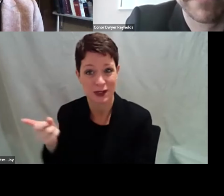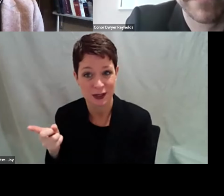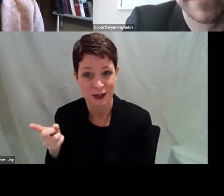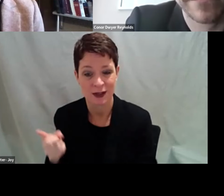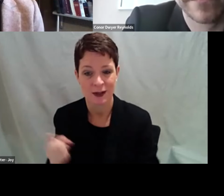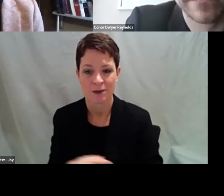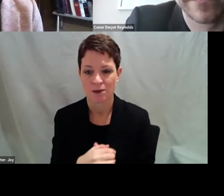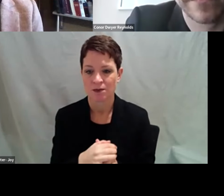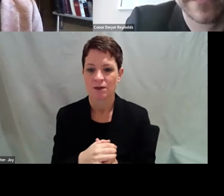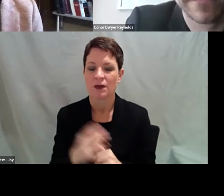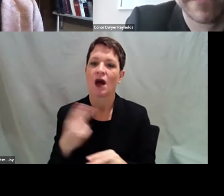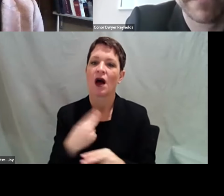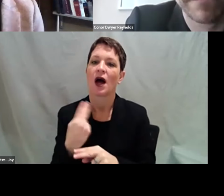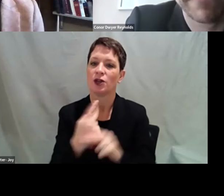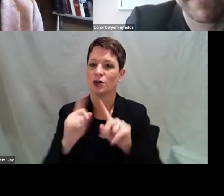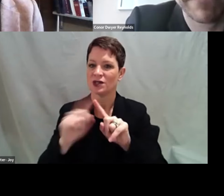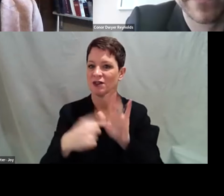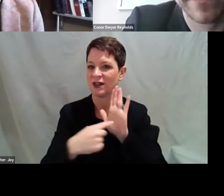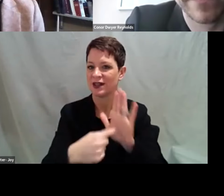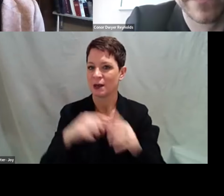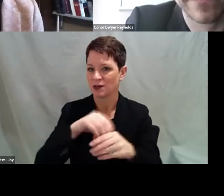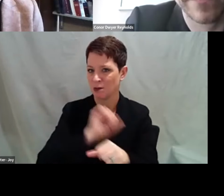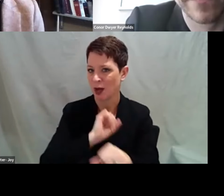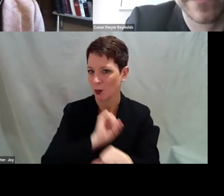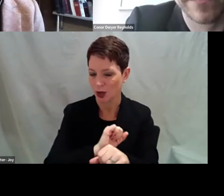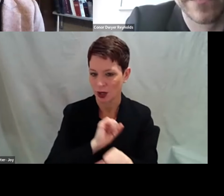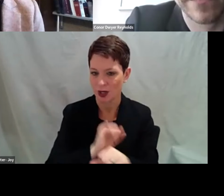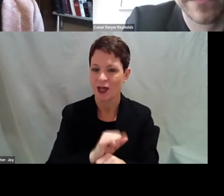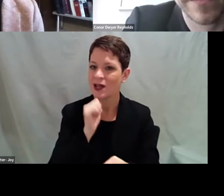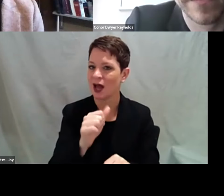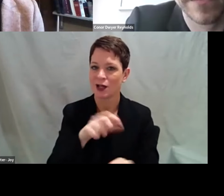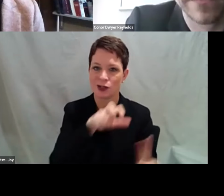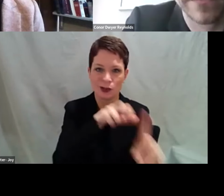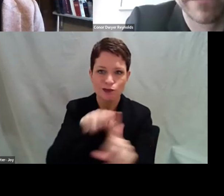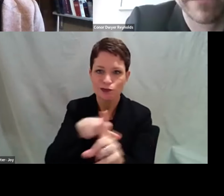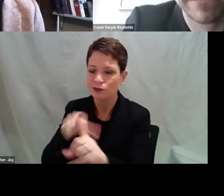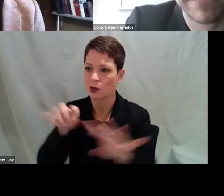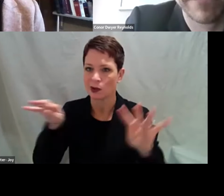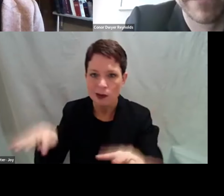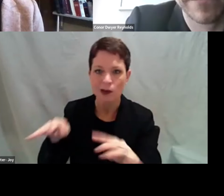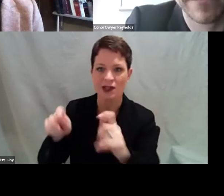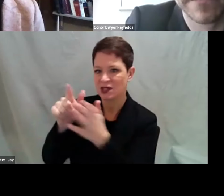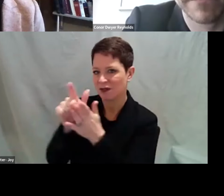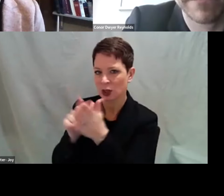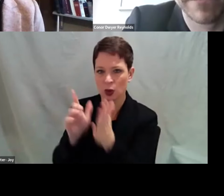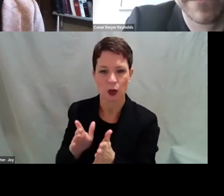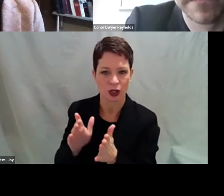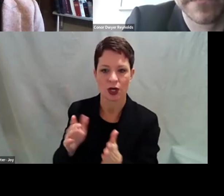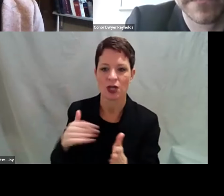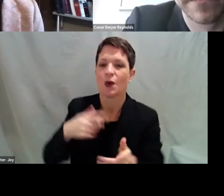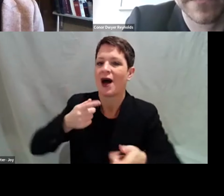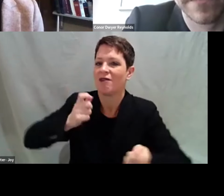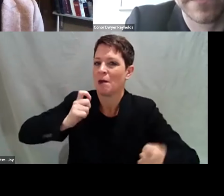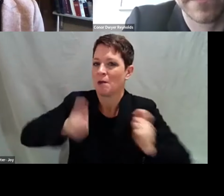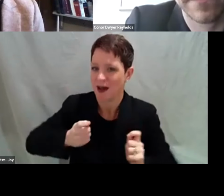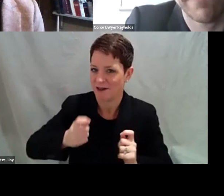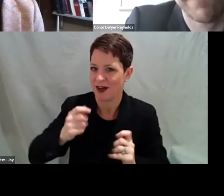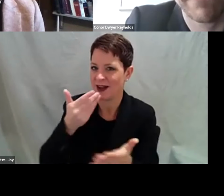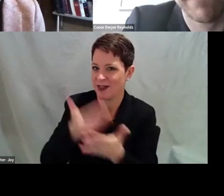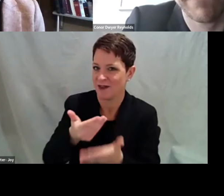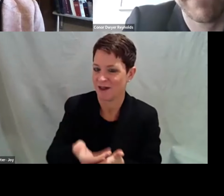I use examples in my work, again, not to call out any particular attorney, and so I modified the facts so as to